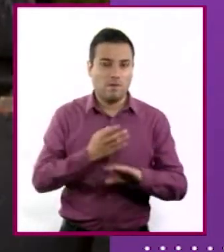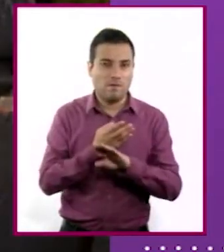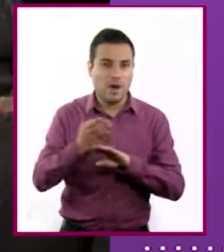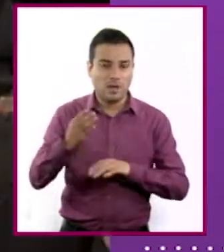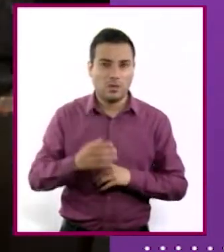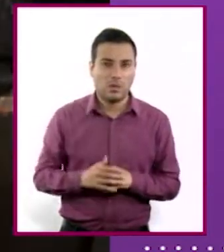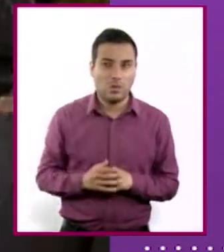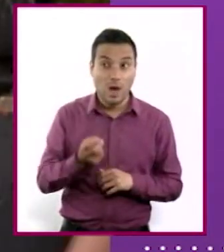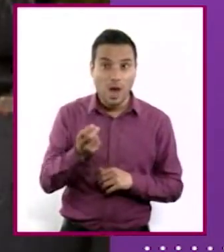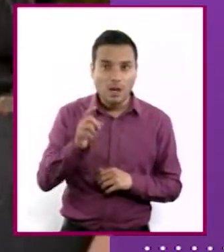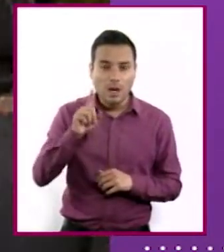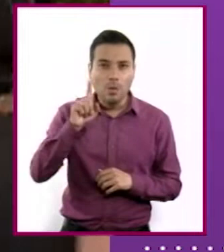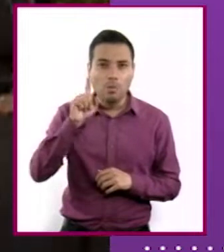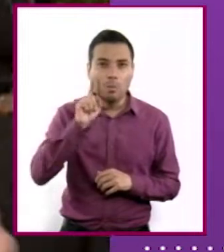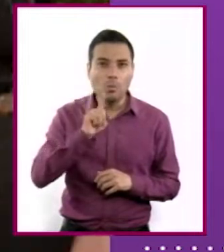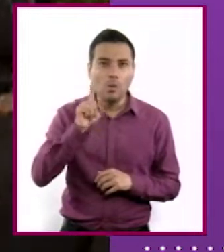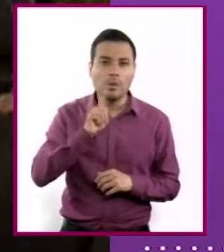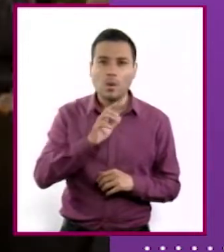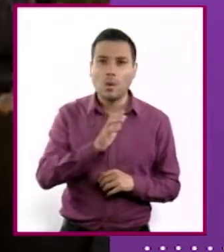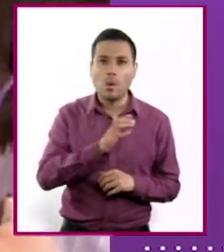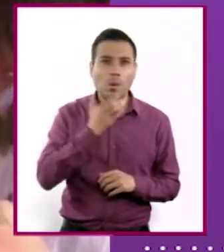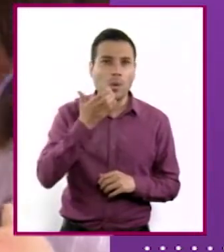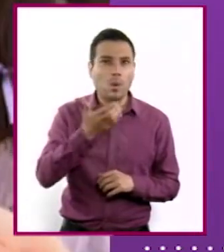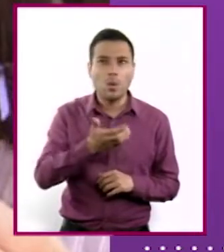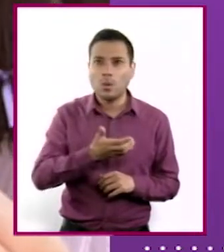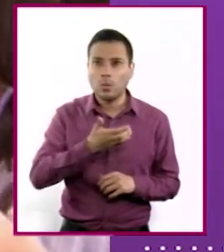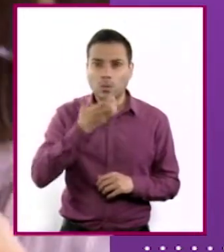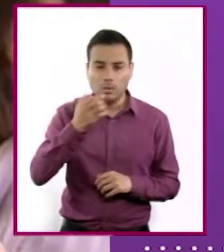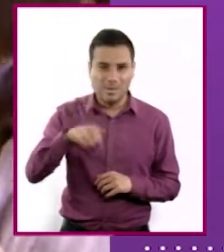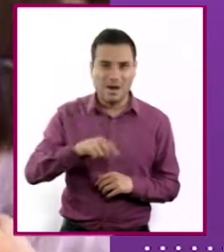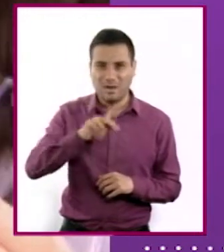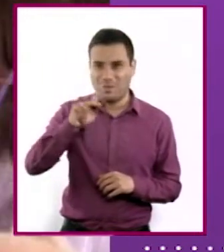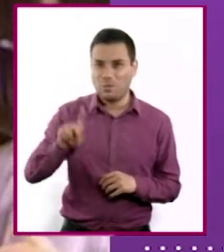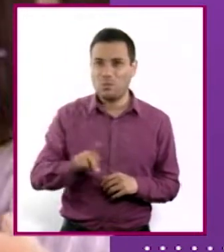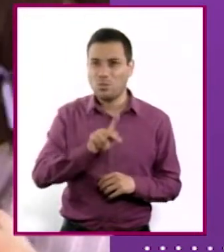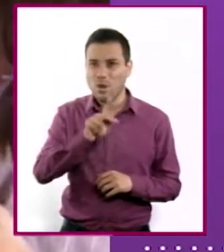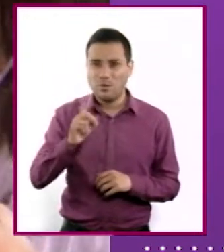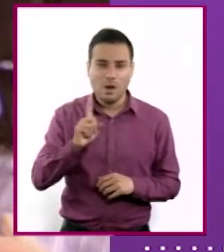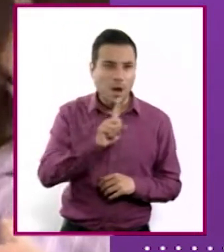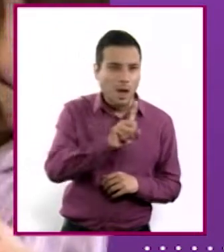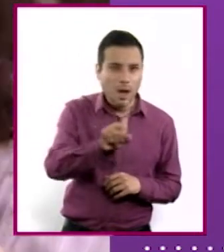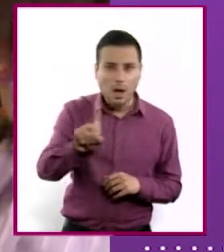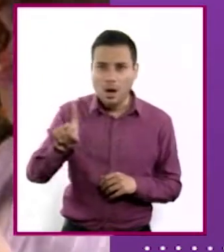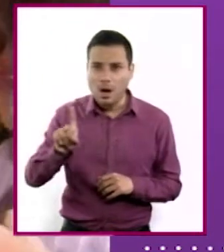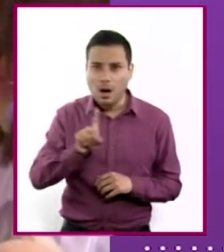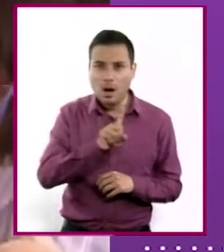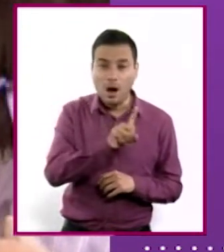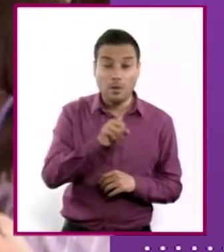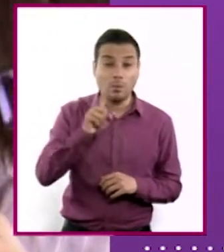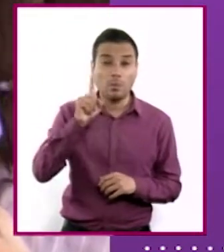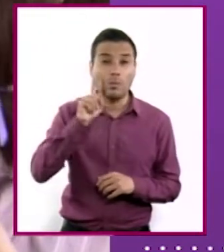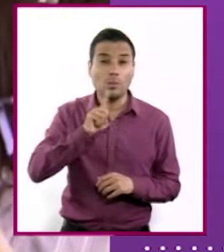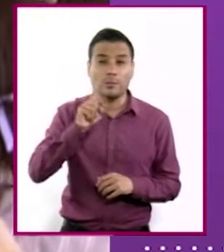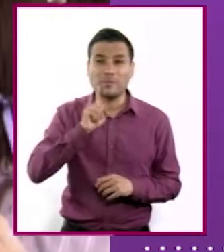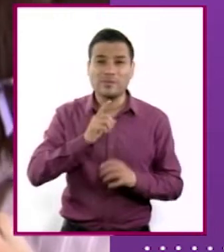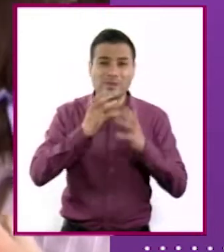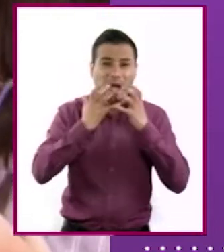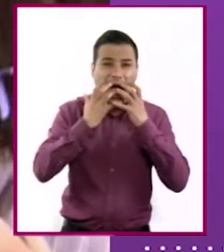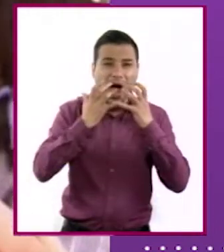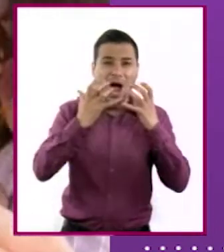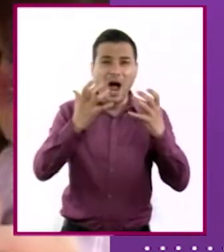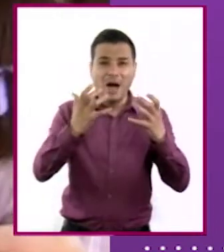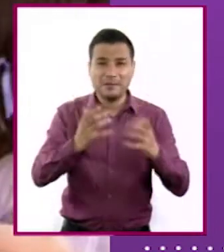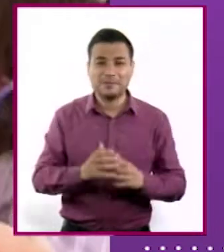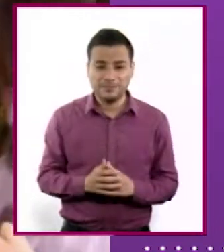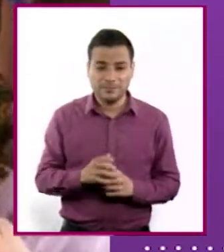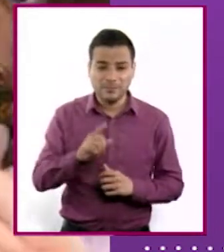she walks around Tlacotalpan at night. She cries and moves her arms